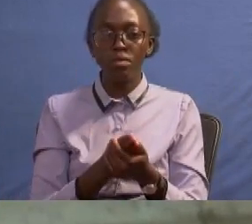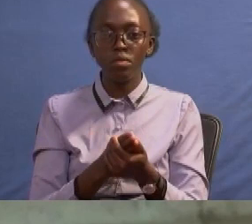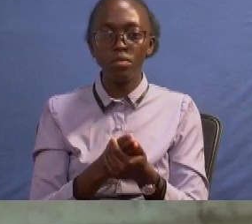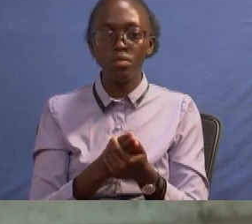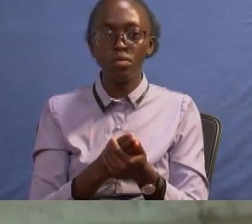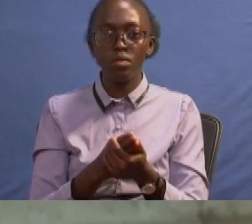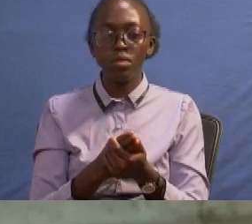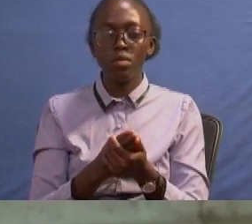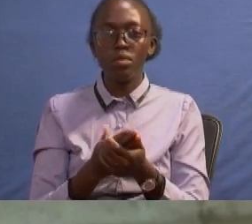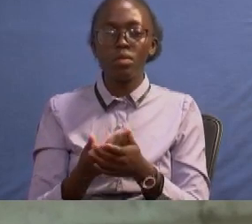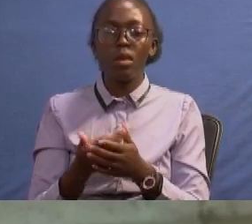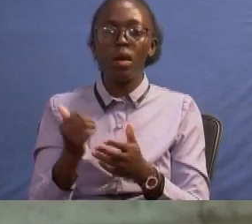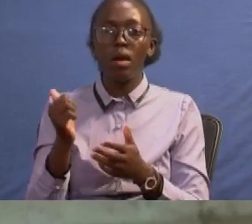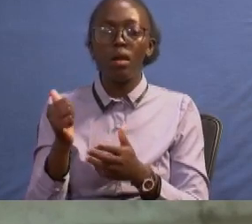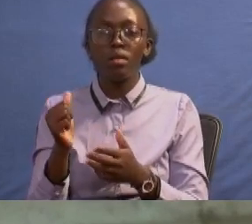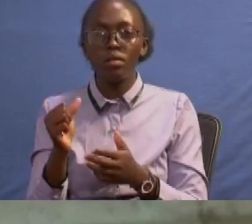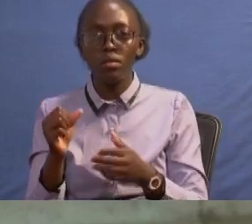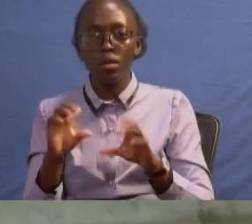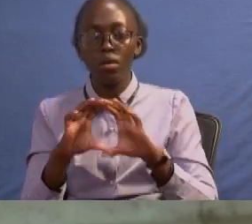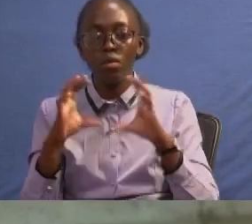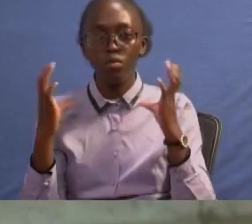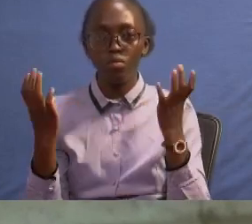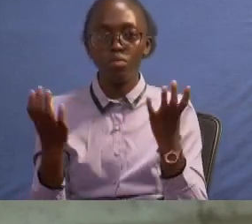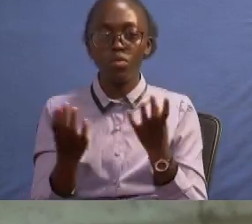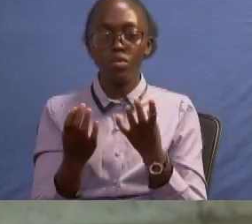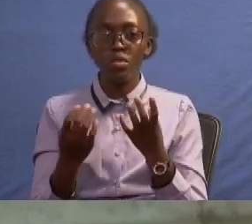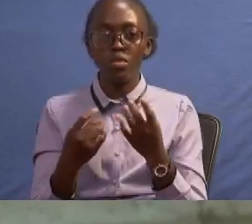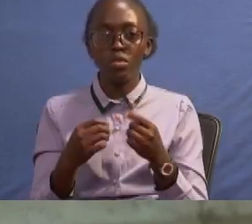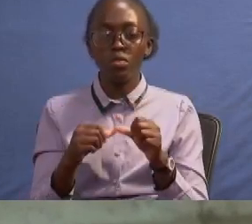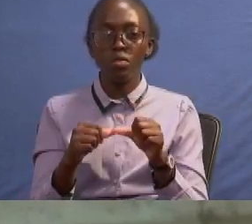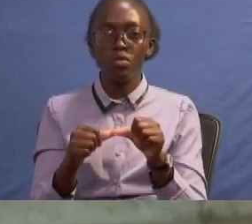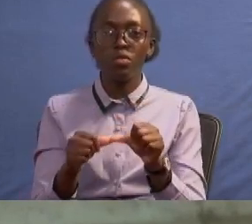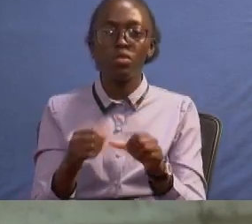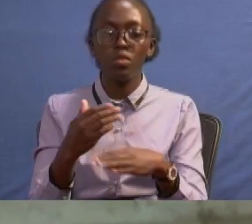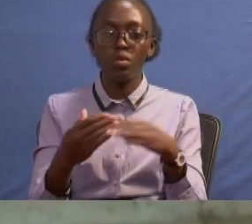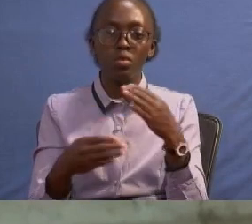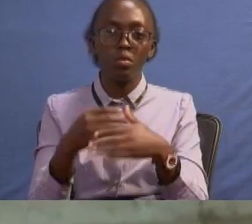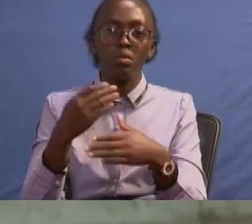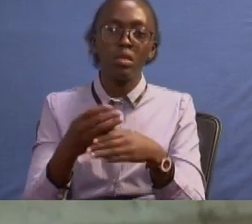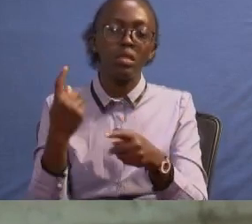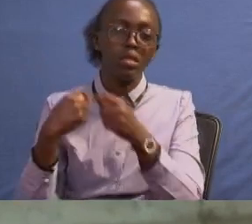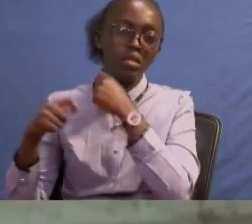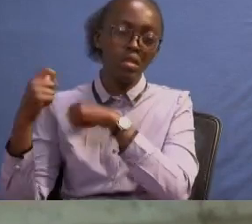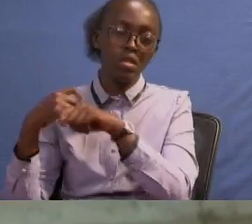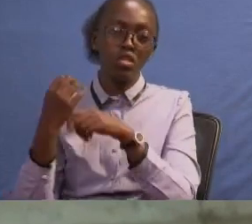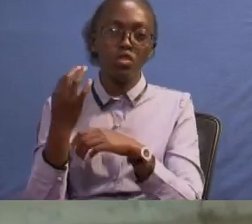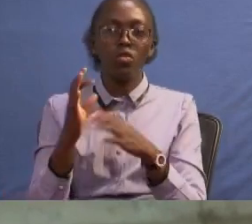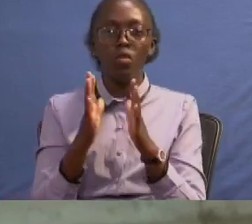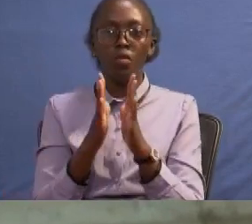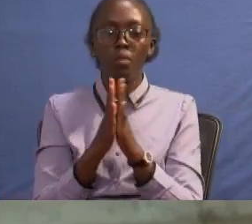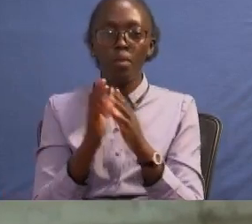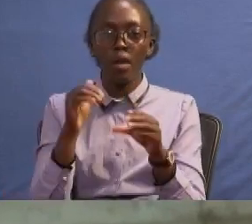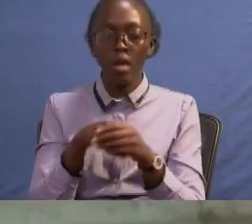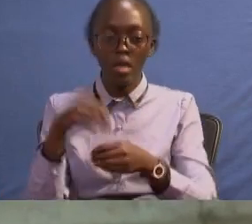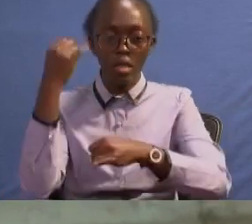well as building a tradition of prayer in our institution. Prayer is